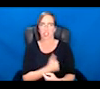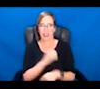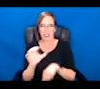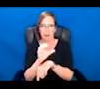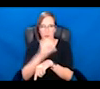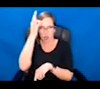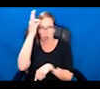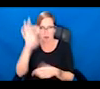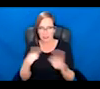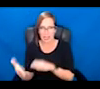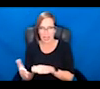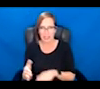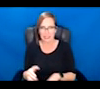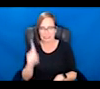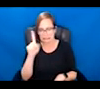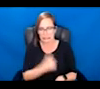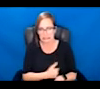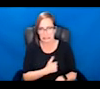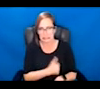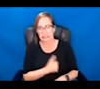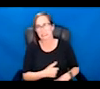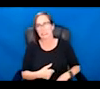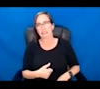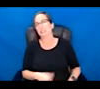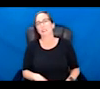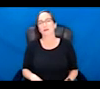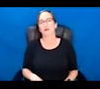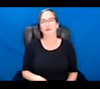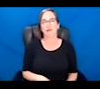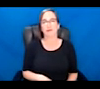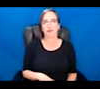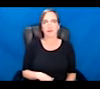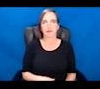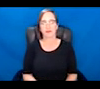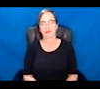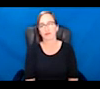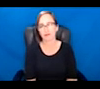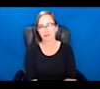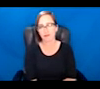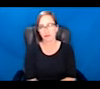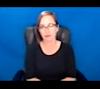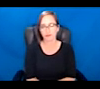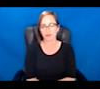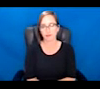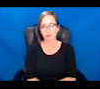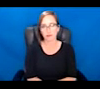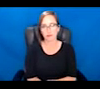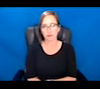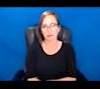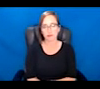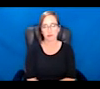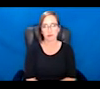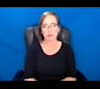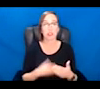Sorry, every once in a while I have to unplug and plug it back in order for the power to keep blowing, who knows. Anyway, and so even in, so once